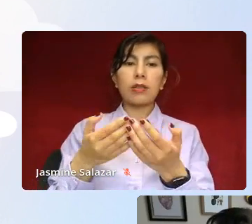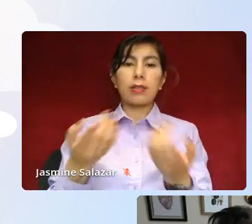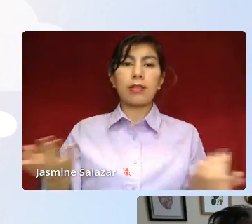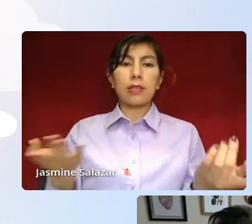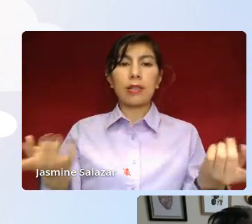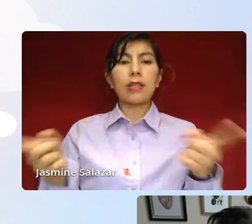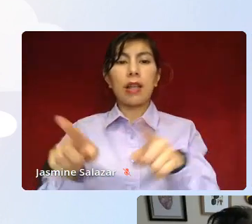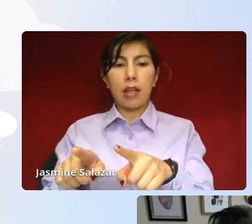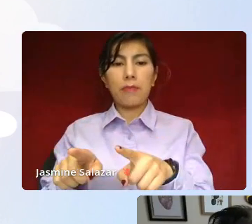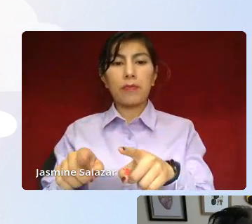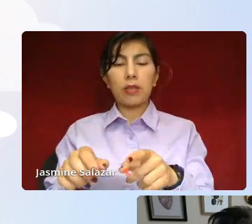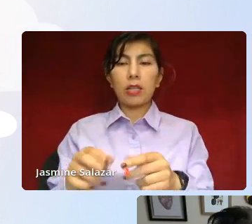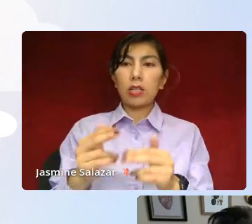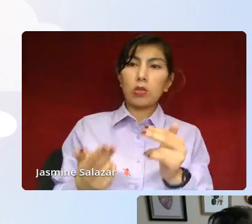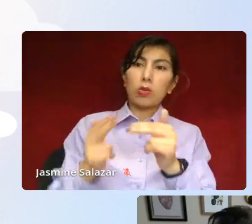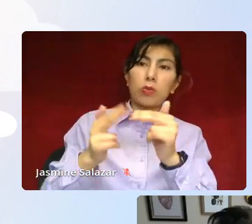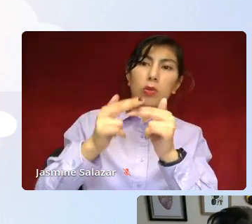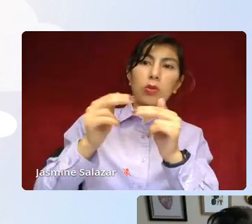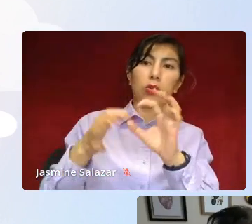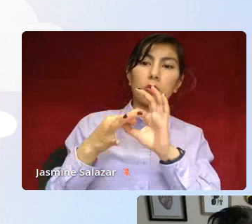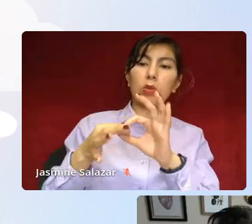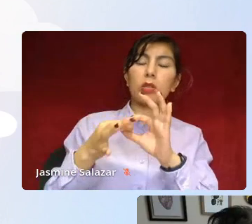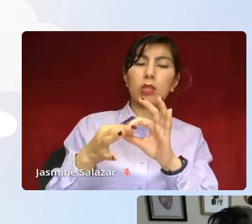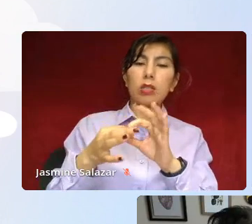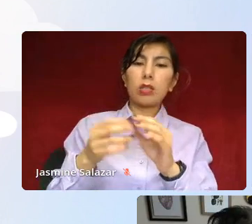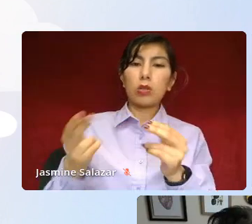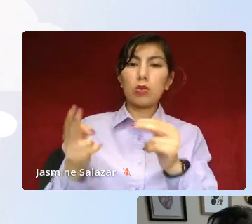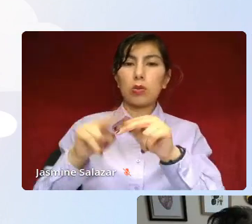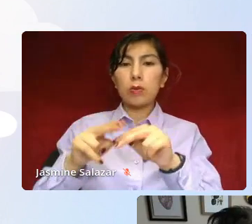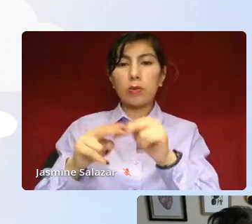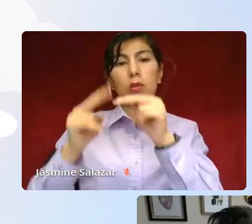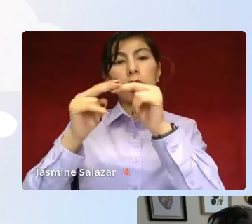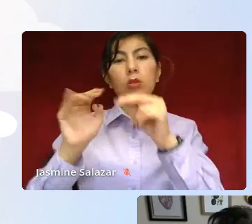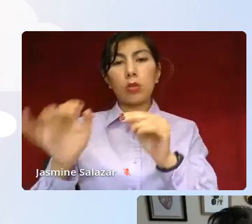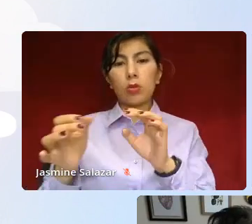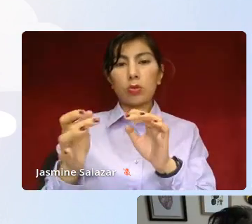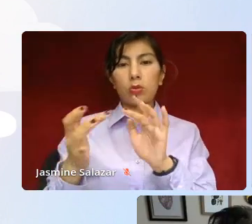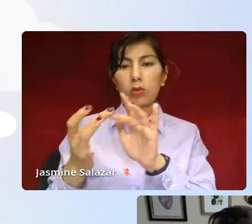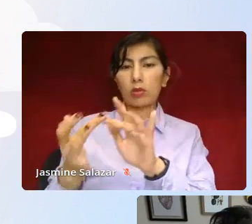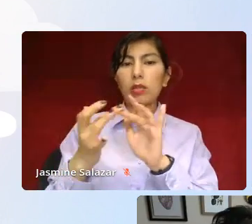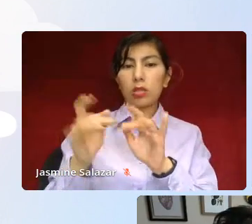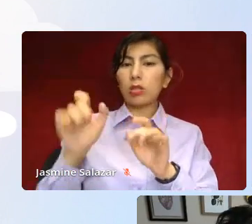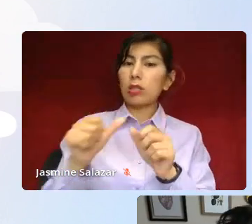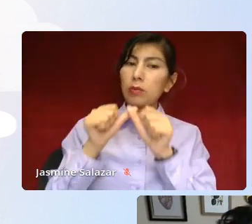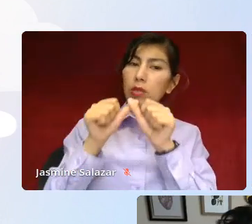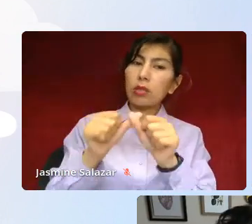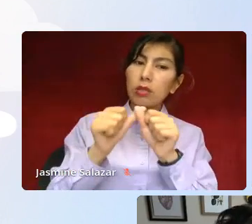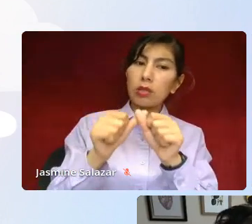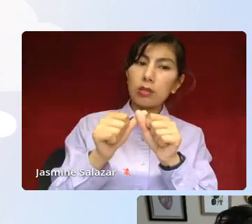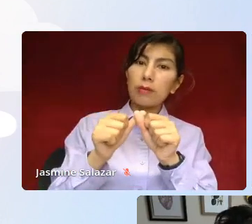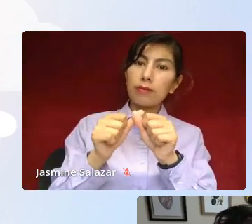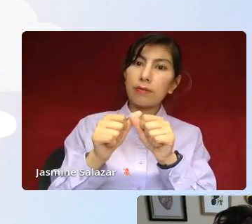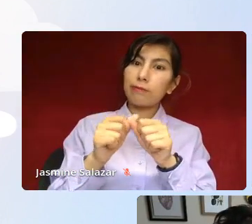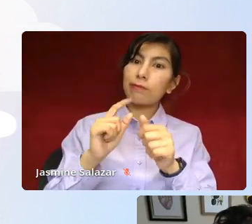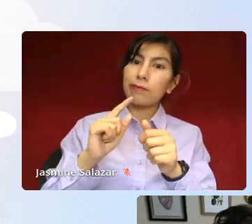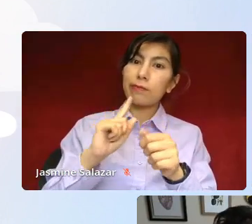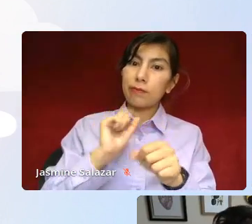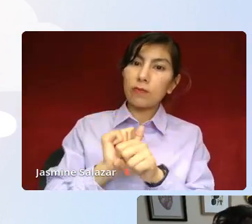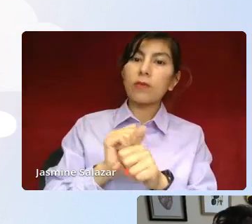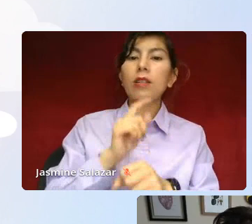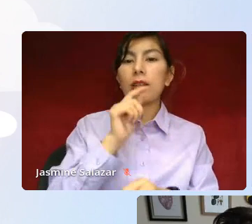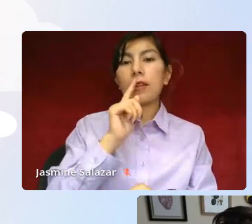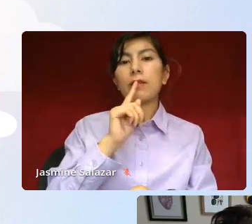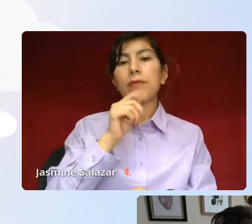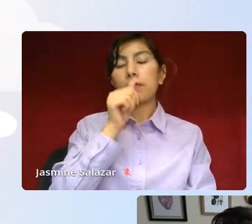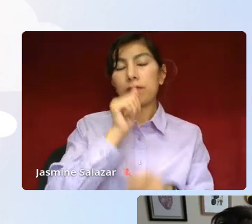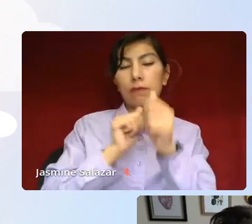in order to build those relationships, to build those connections, we have to be consistent, persistent, and patient.